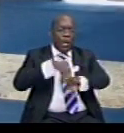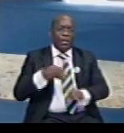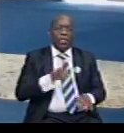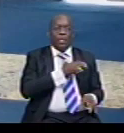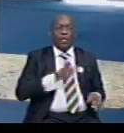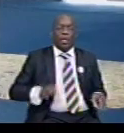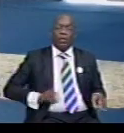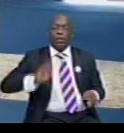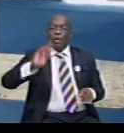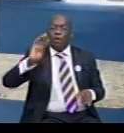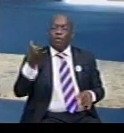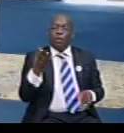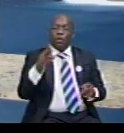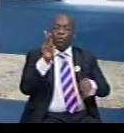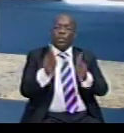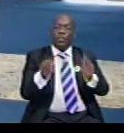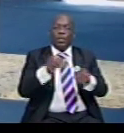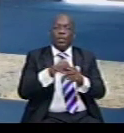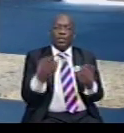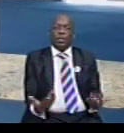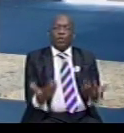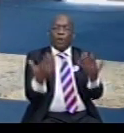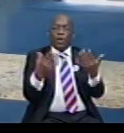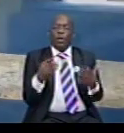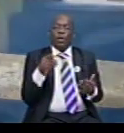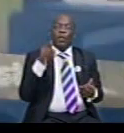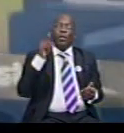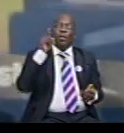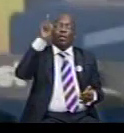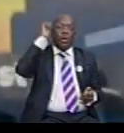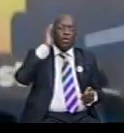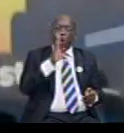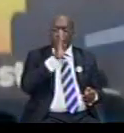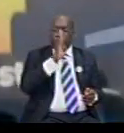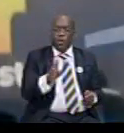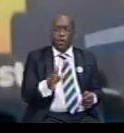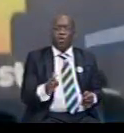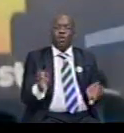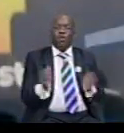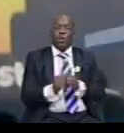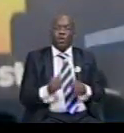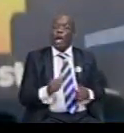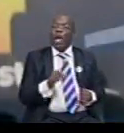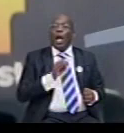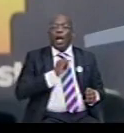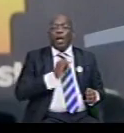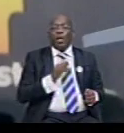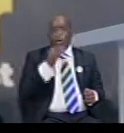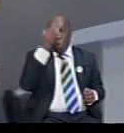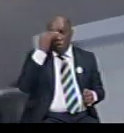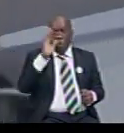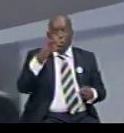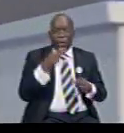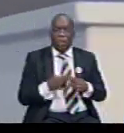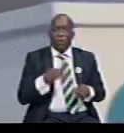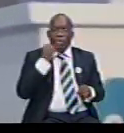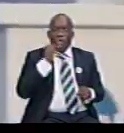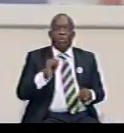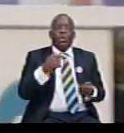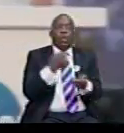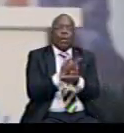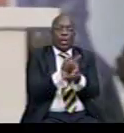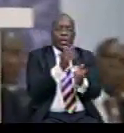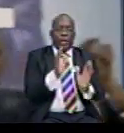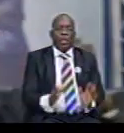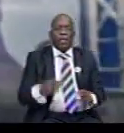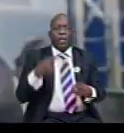the furnace, it will be with, you know, your name. I know your name is Ghanaian name or maybe another